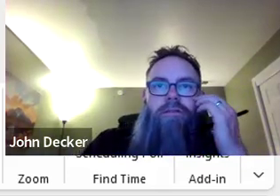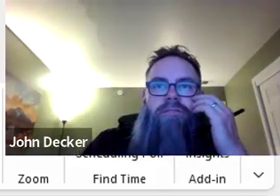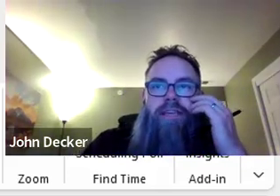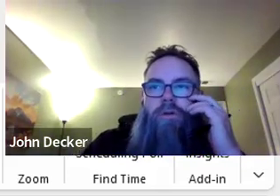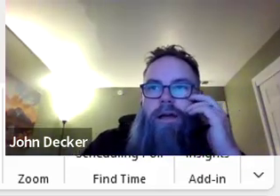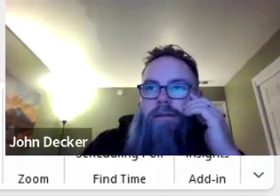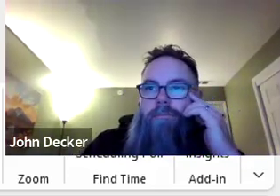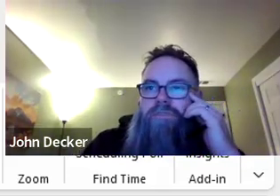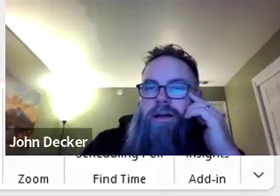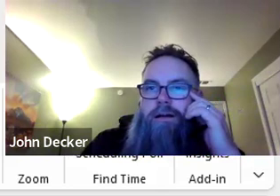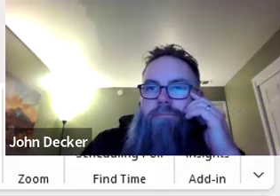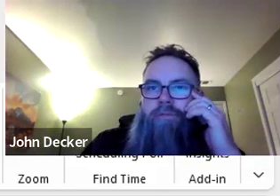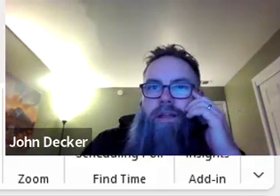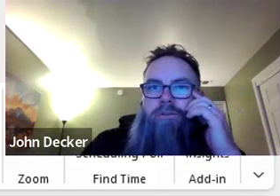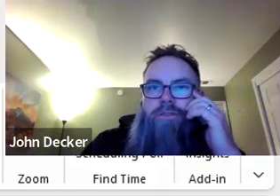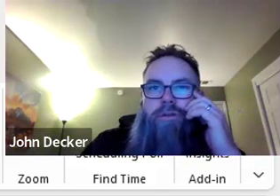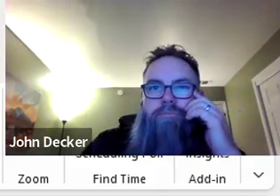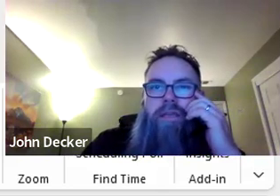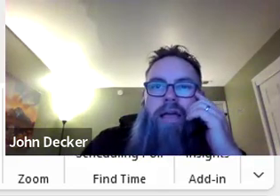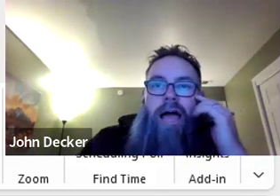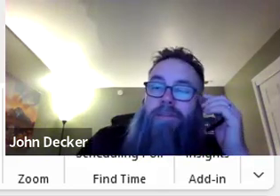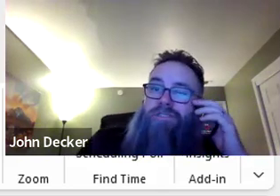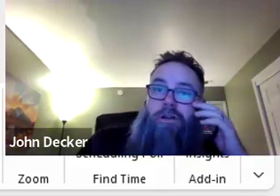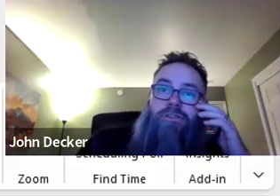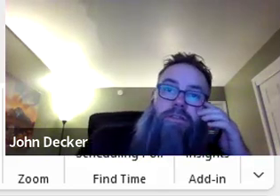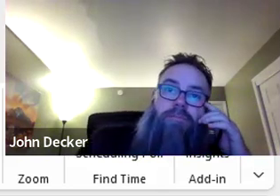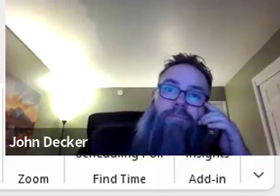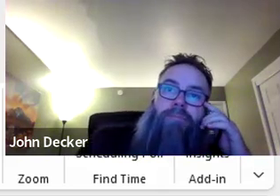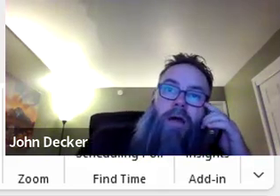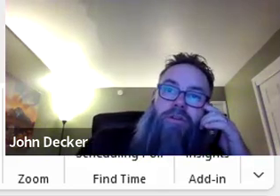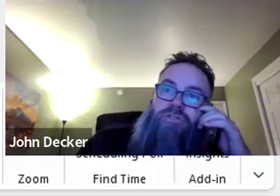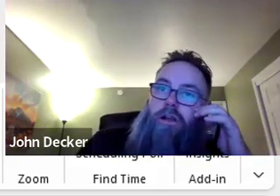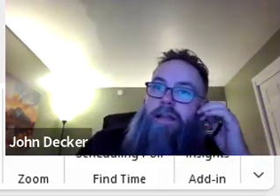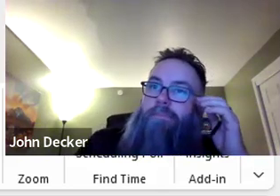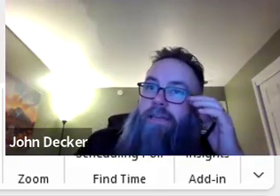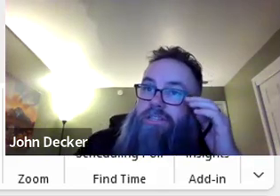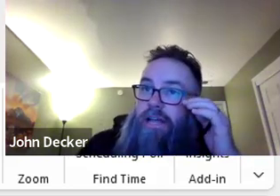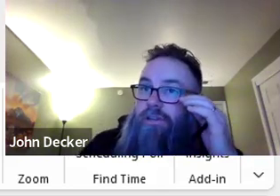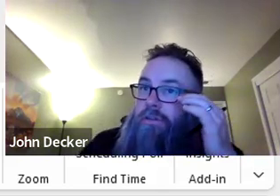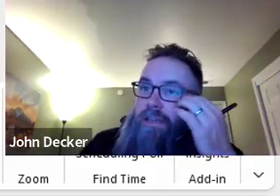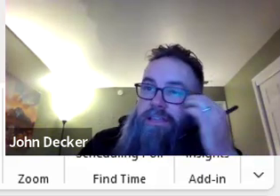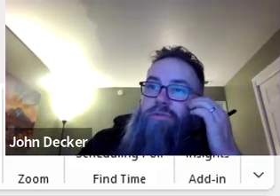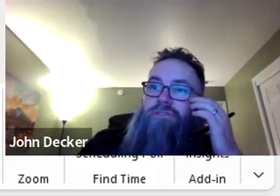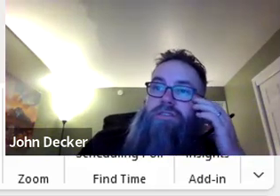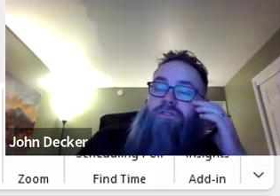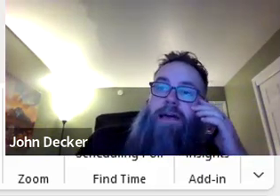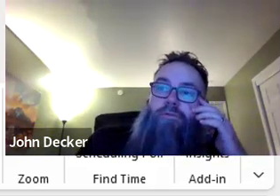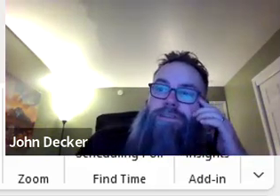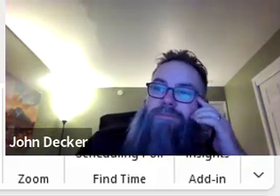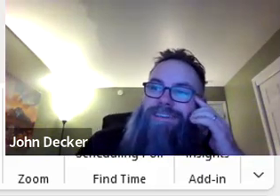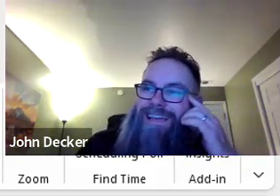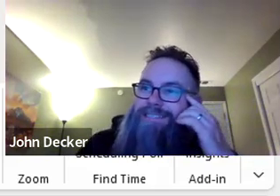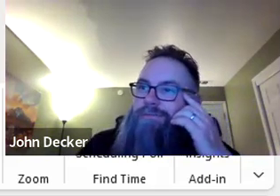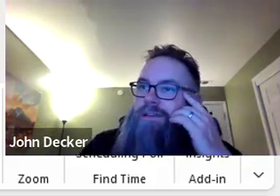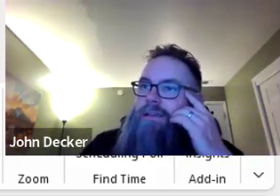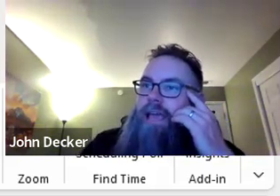the statewide provider directory. Applicants are empowered to start an application at their convenience. Regional center staff